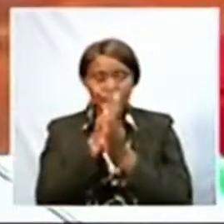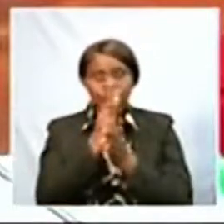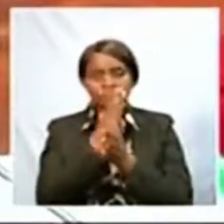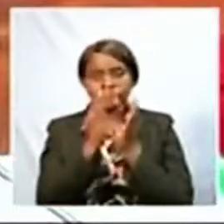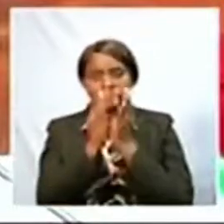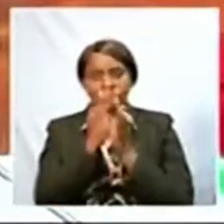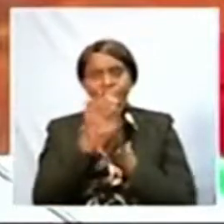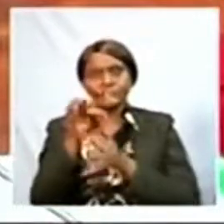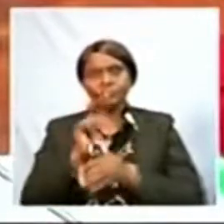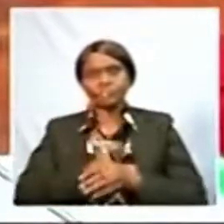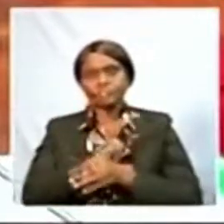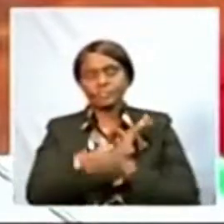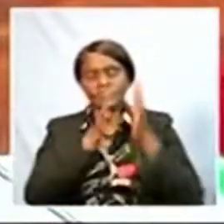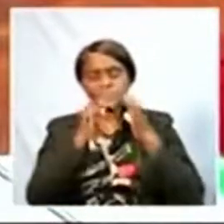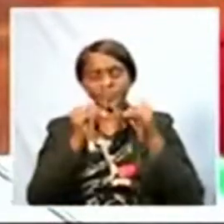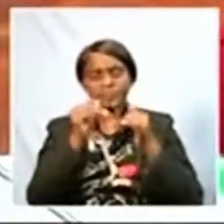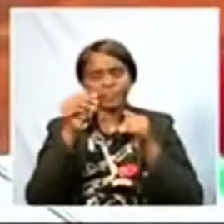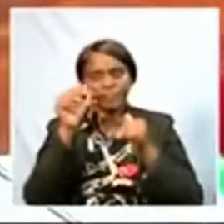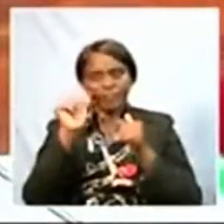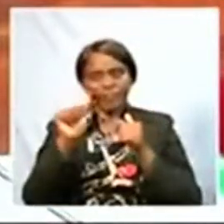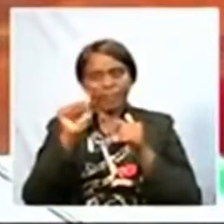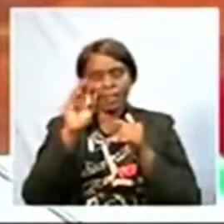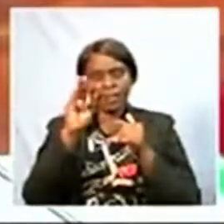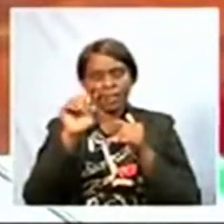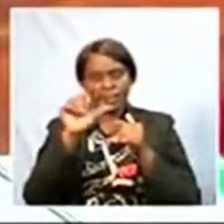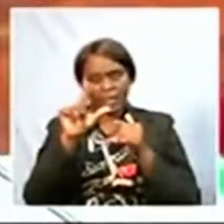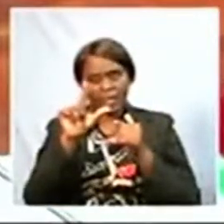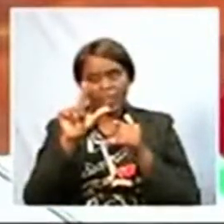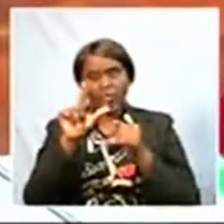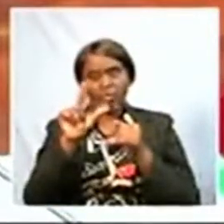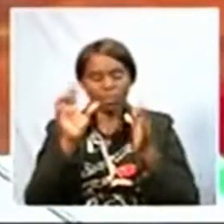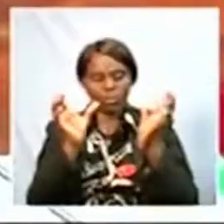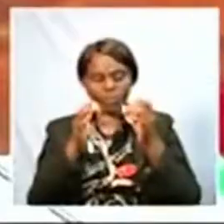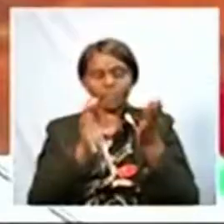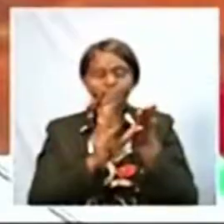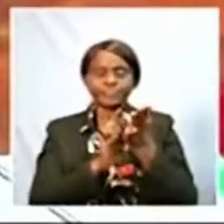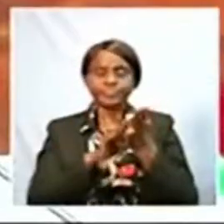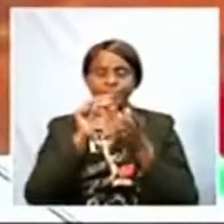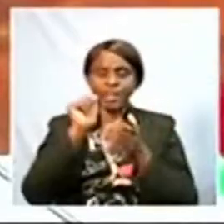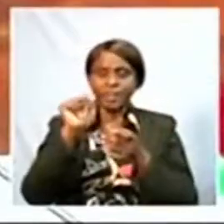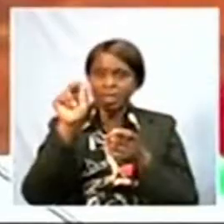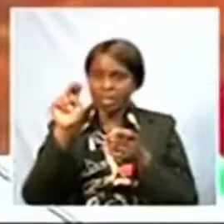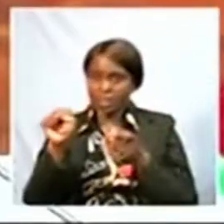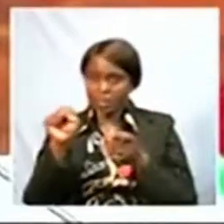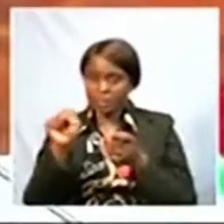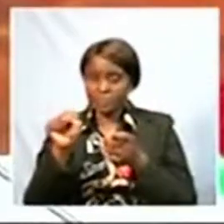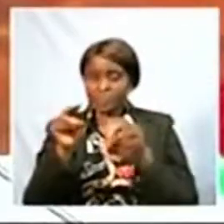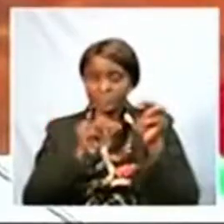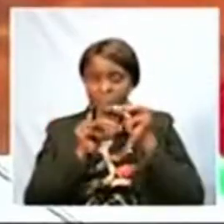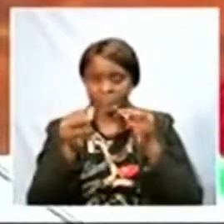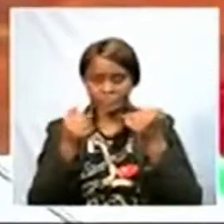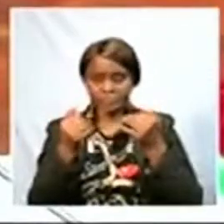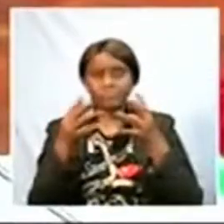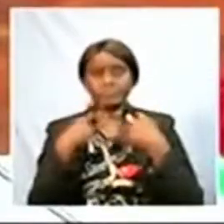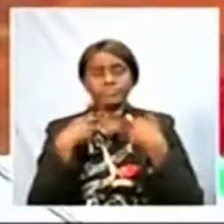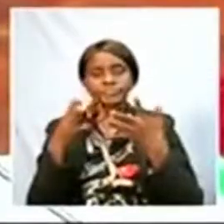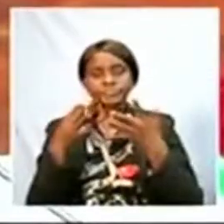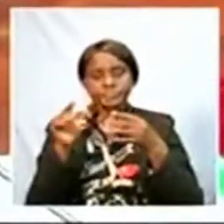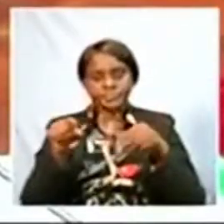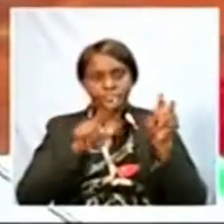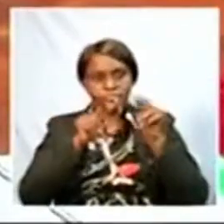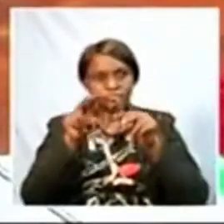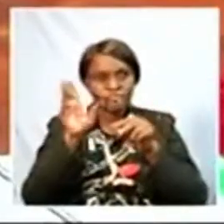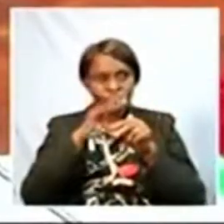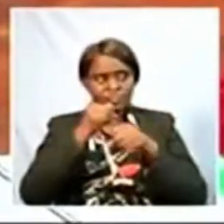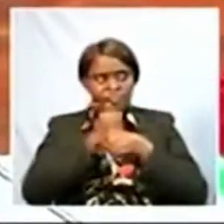construction of staff house at Abe O'Neill Community School. Cause of query. Management would like to acknowledge that the